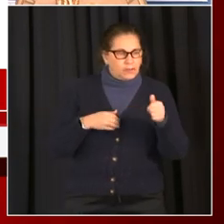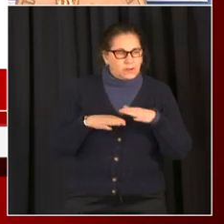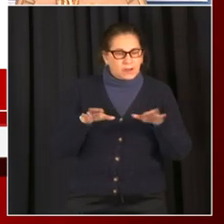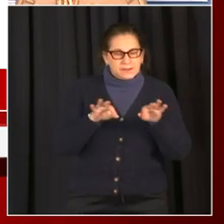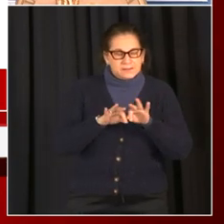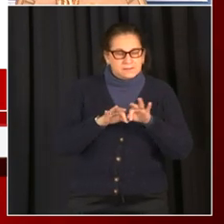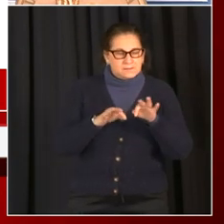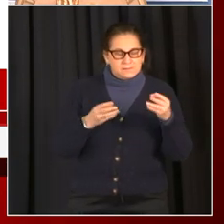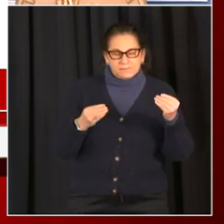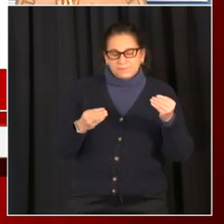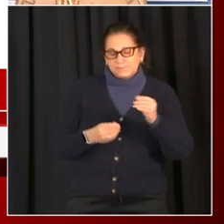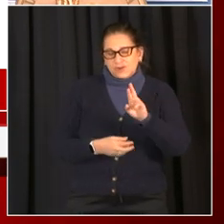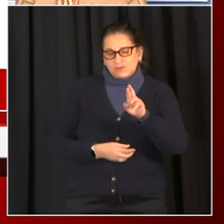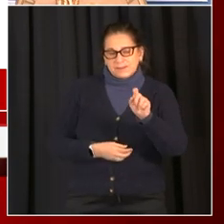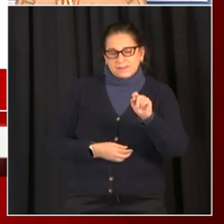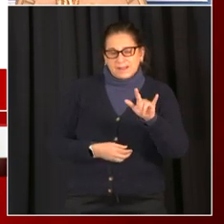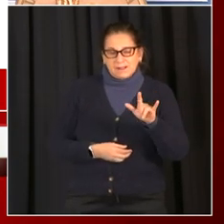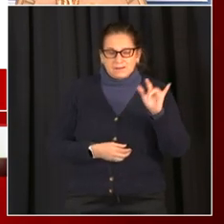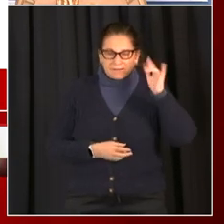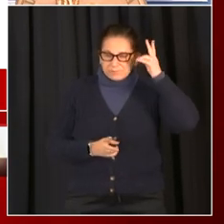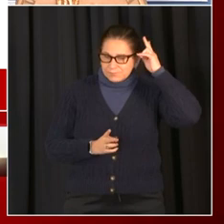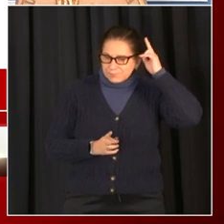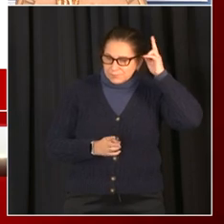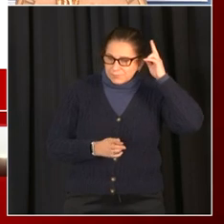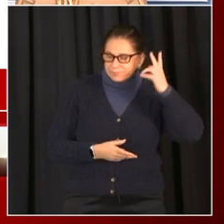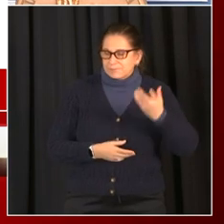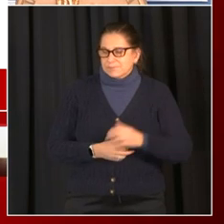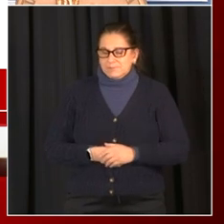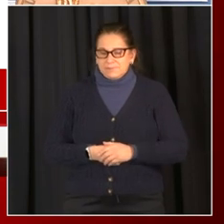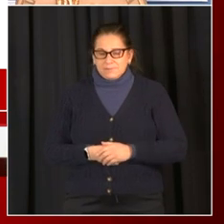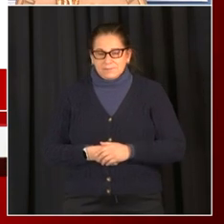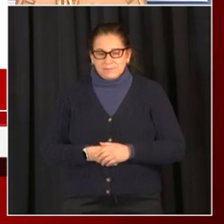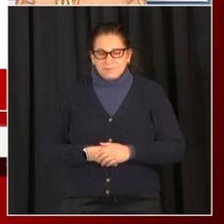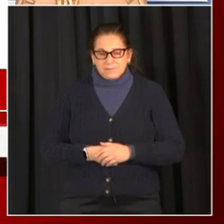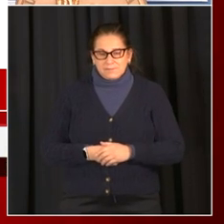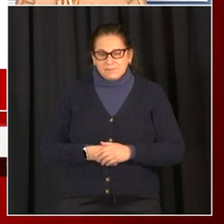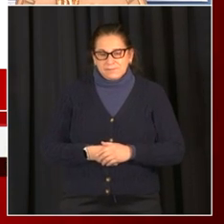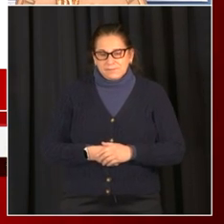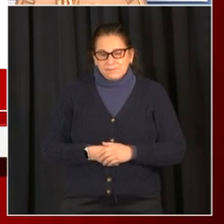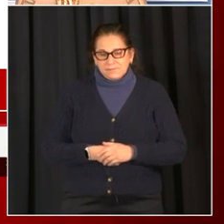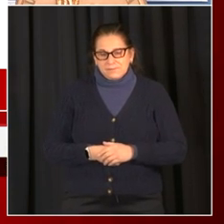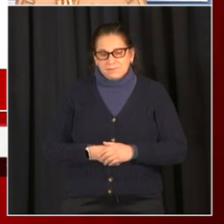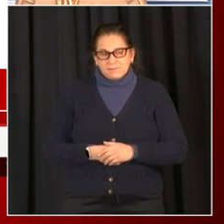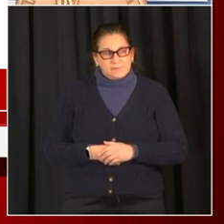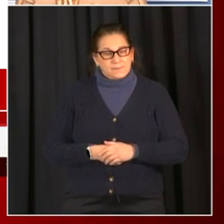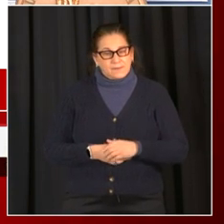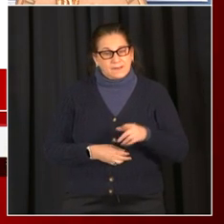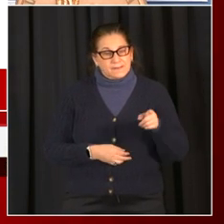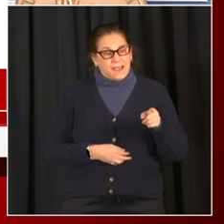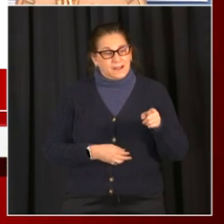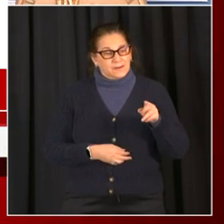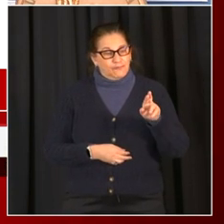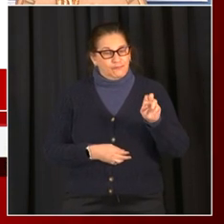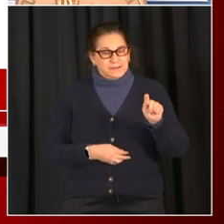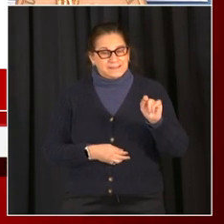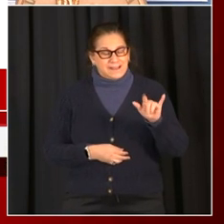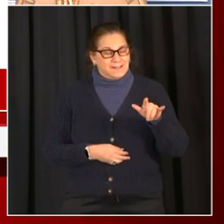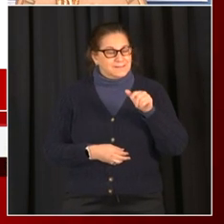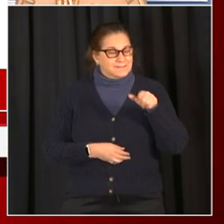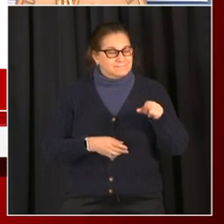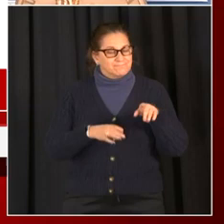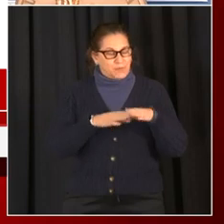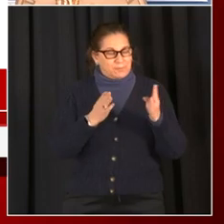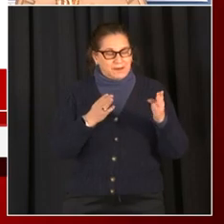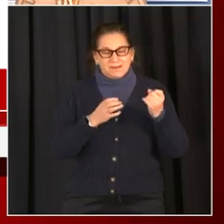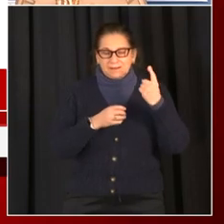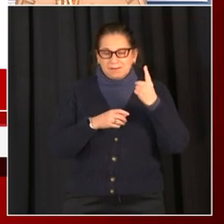telework requirement. Retailers are subject to the maximum space and occupancy requirements that we have